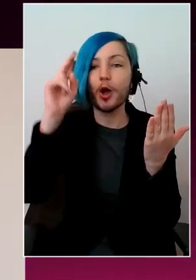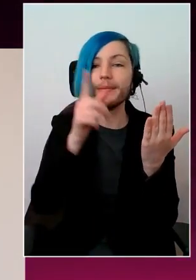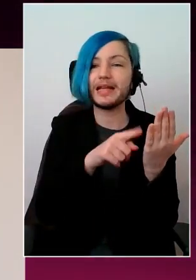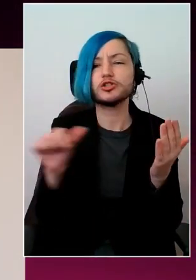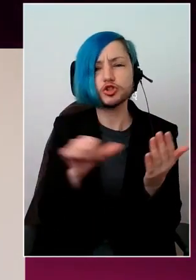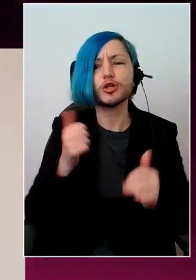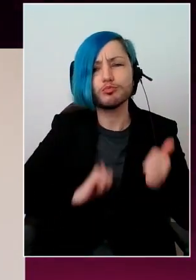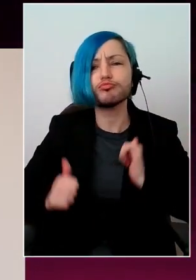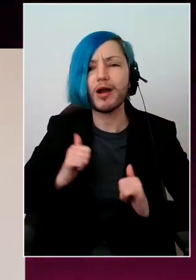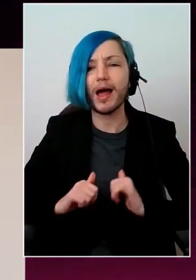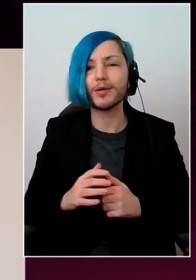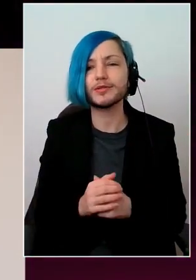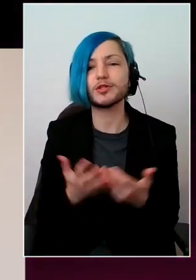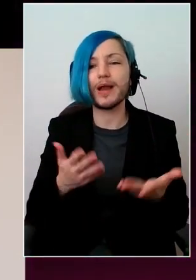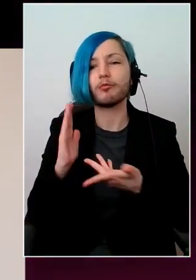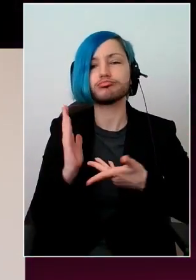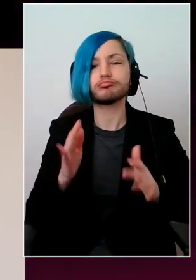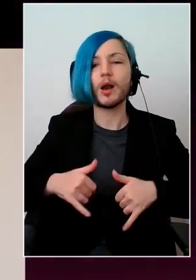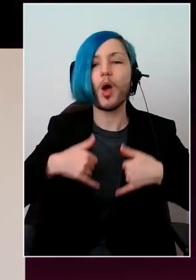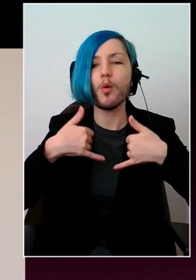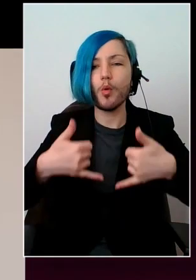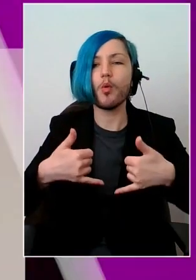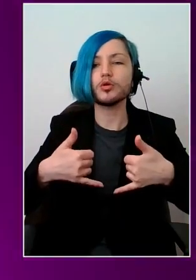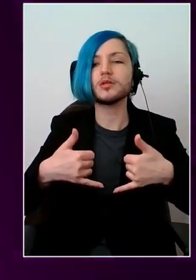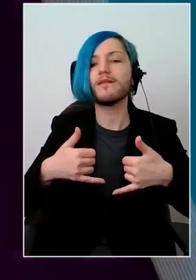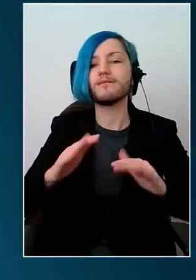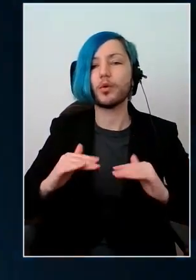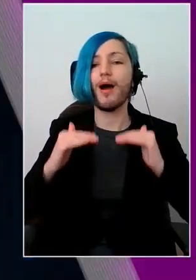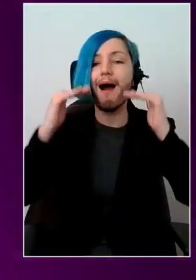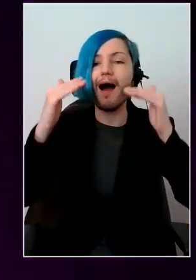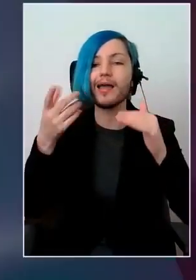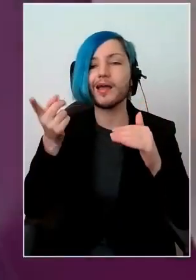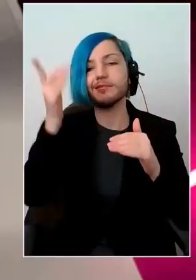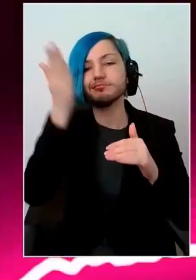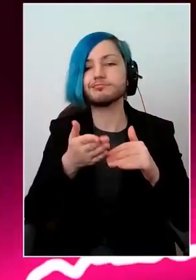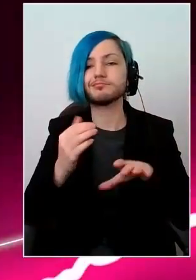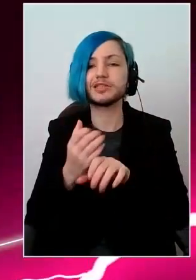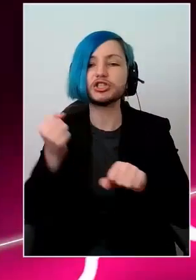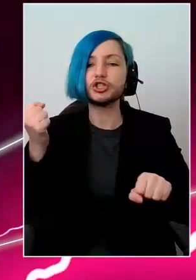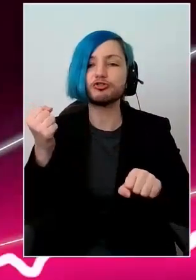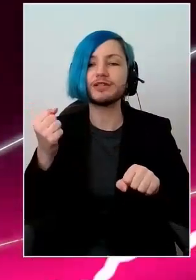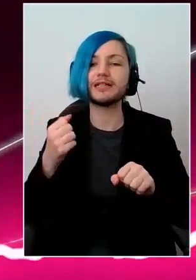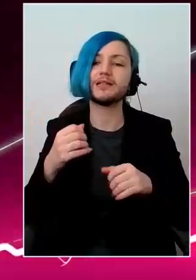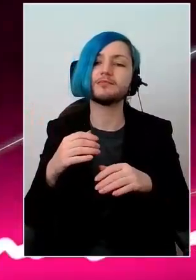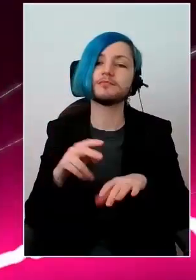We will now present the award for the Higher and Degree Apprentice of the Year.